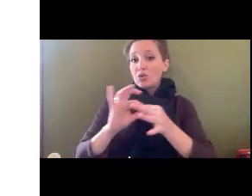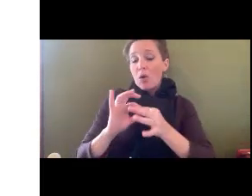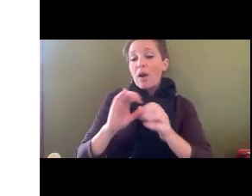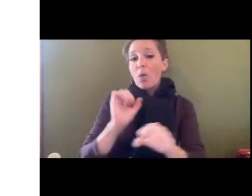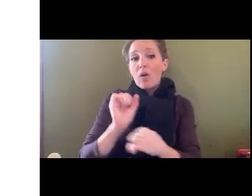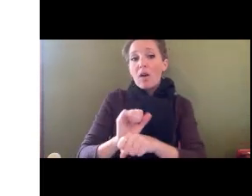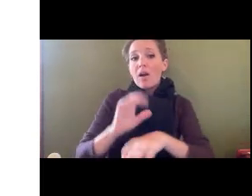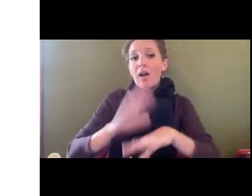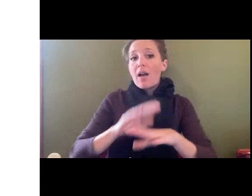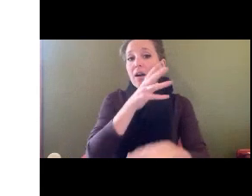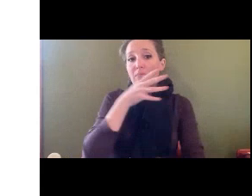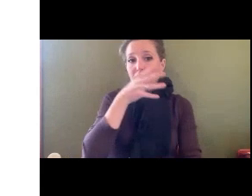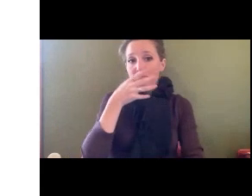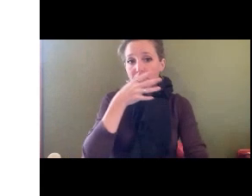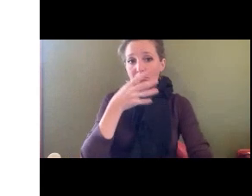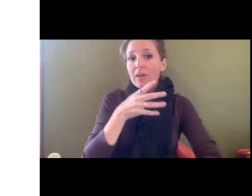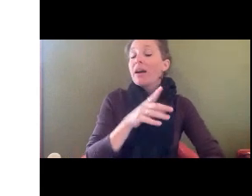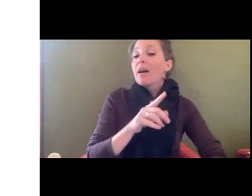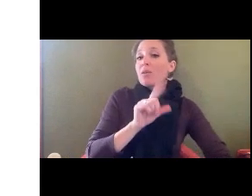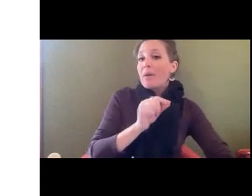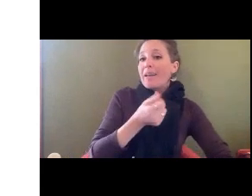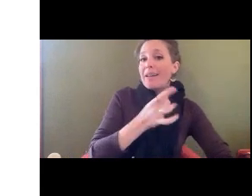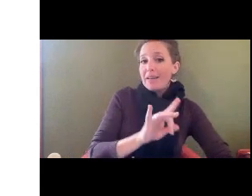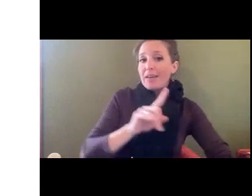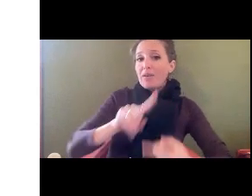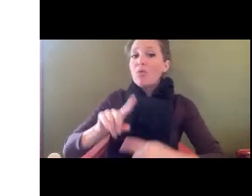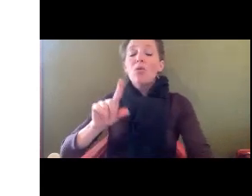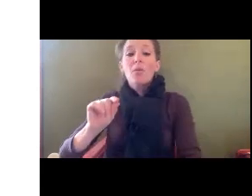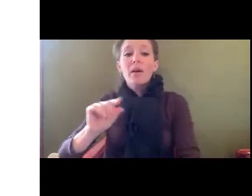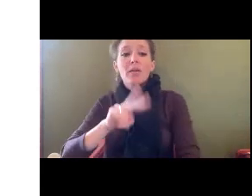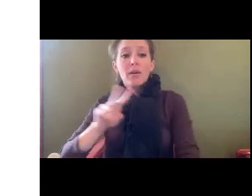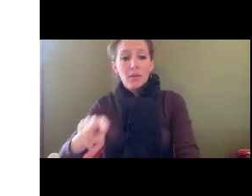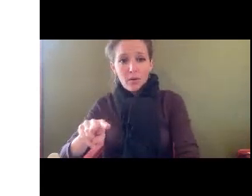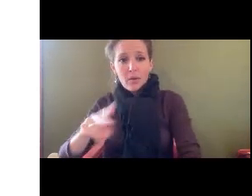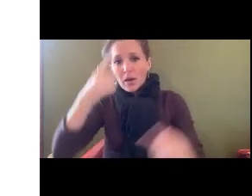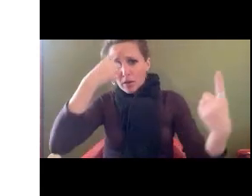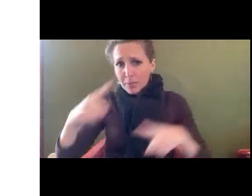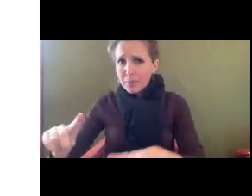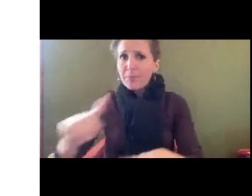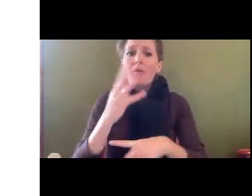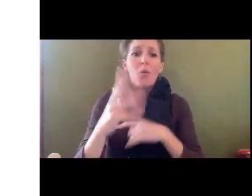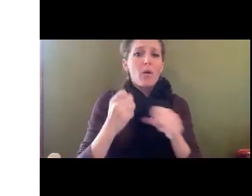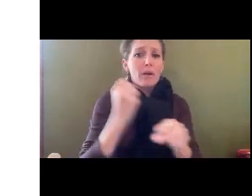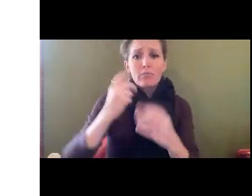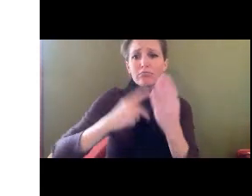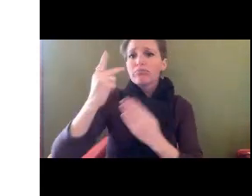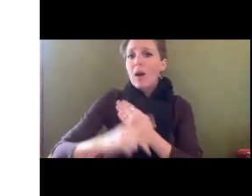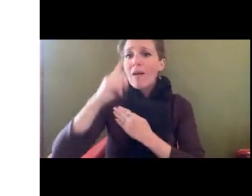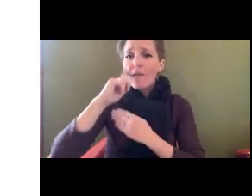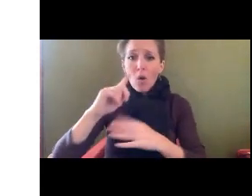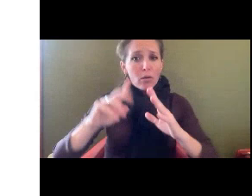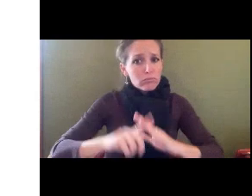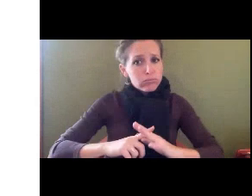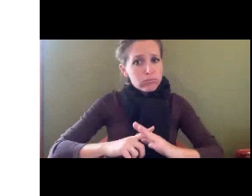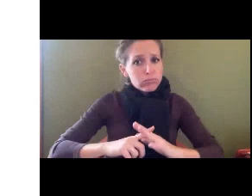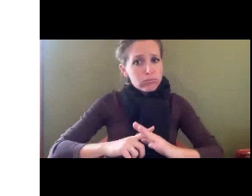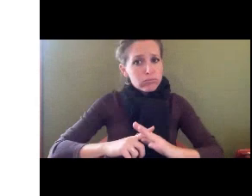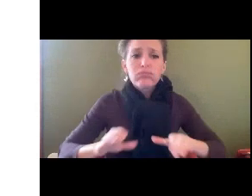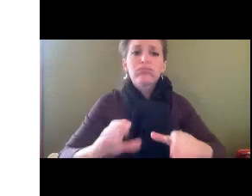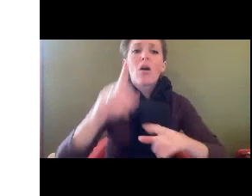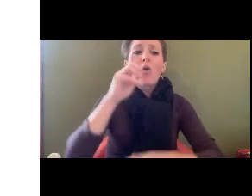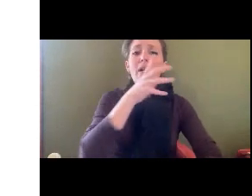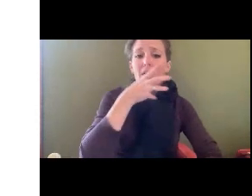agreed to establish a new 4-year work program on implementation of climate action on agriculture and food security. They also